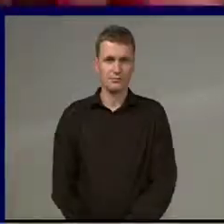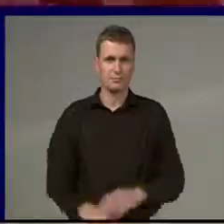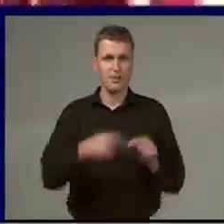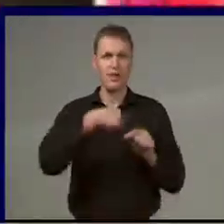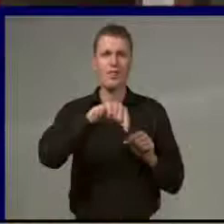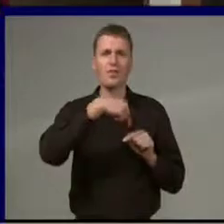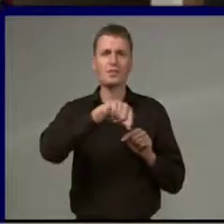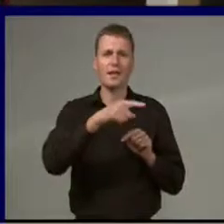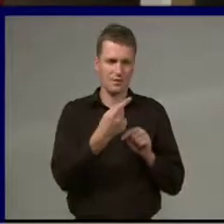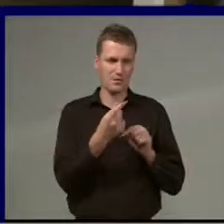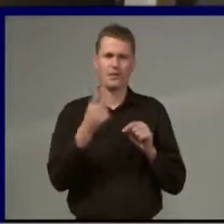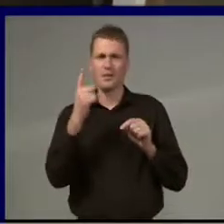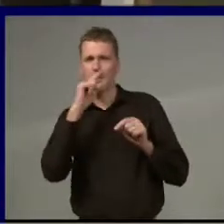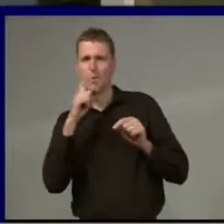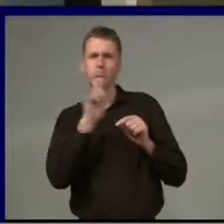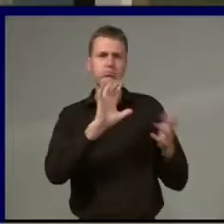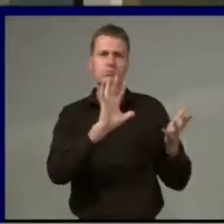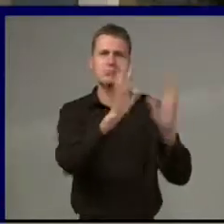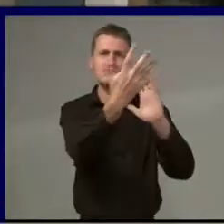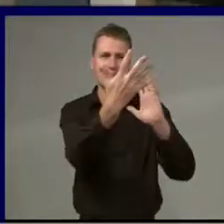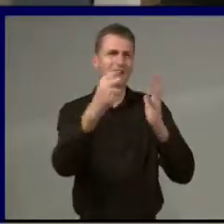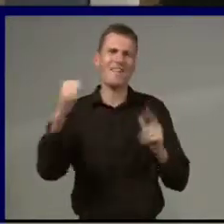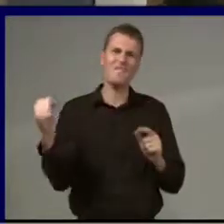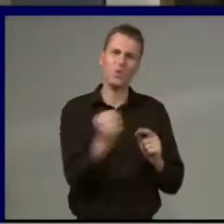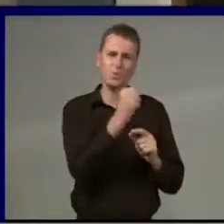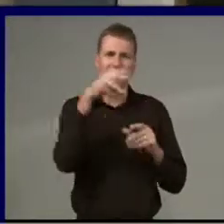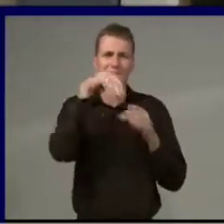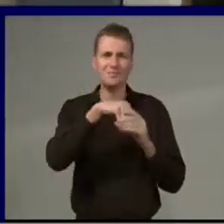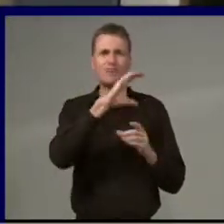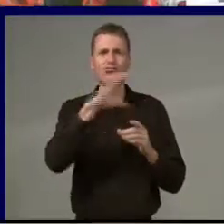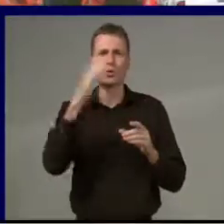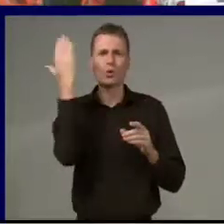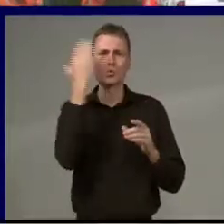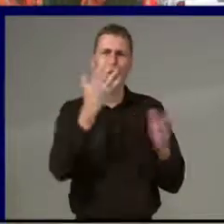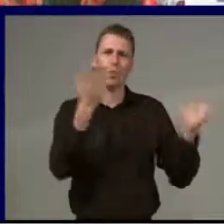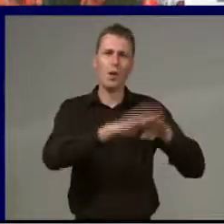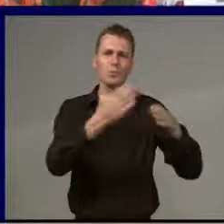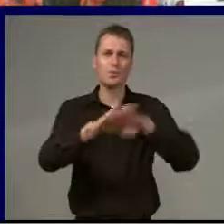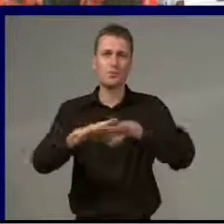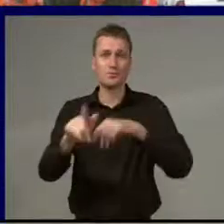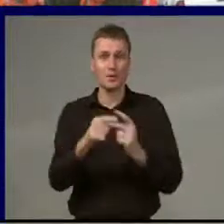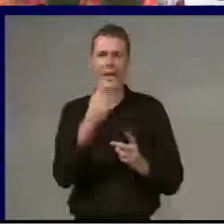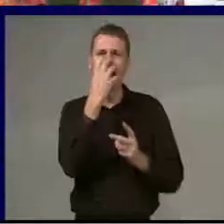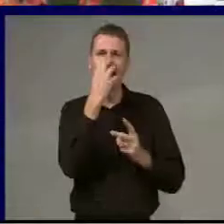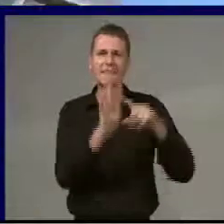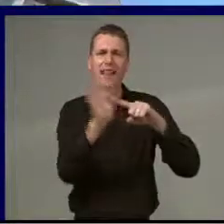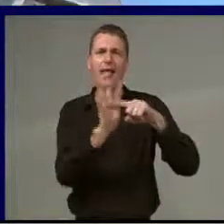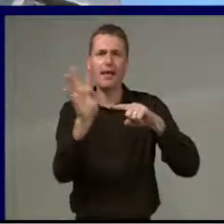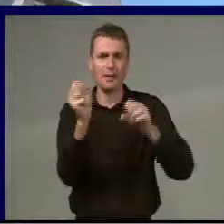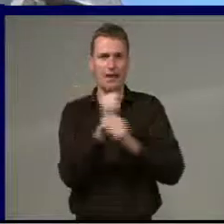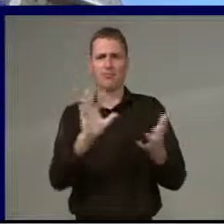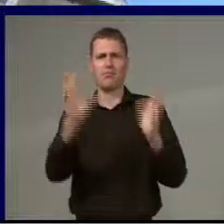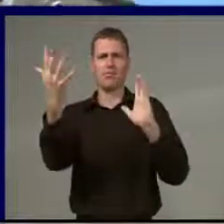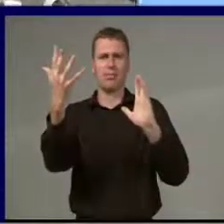This week, vandalism has become an unfortunate reality of the Christchurch school closures. A gas leak causes chaos in the city,